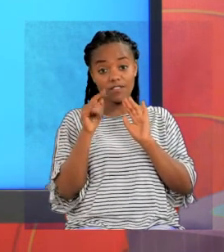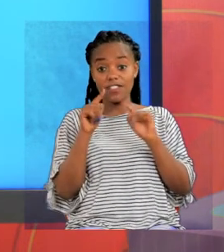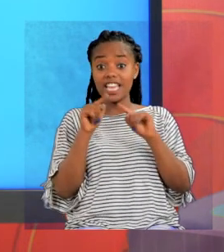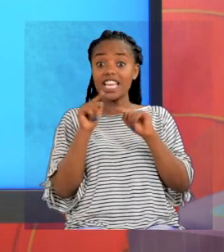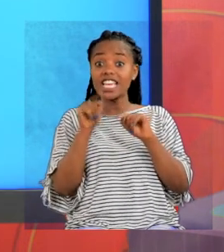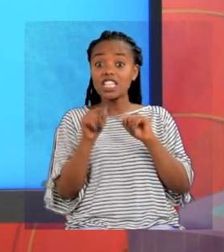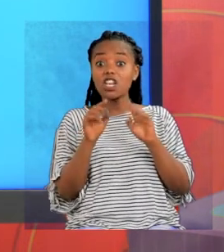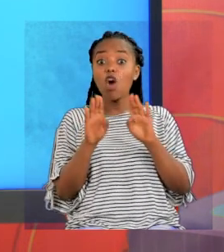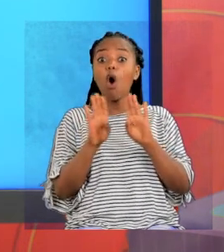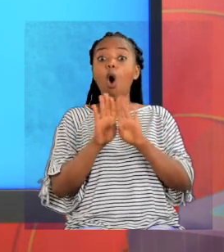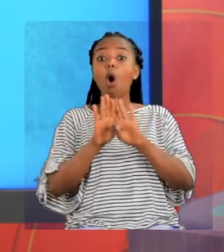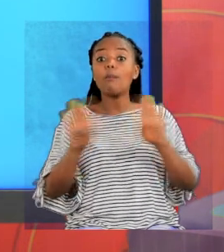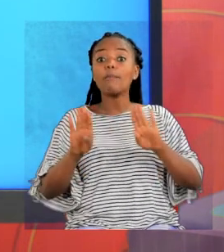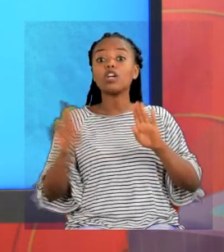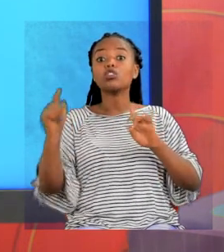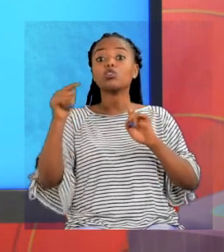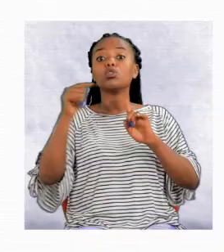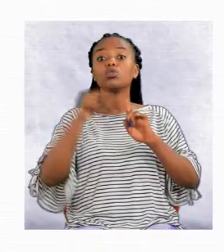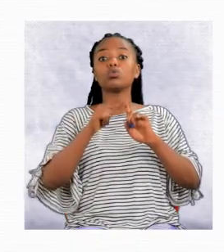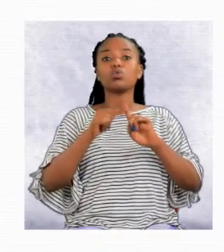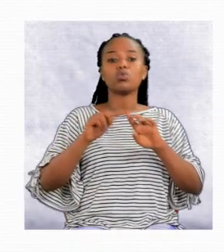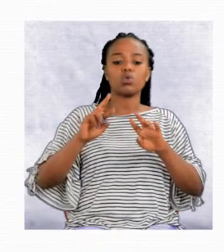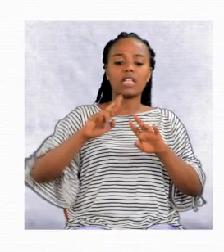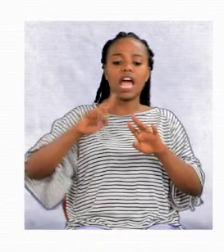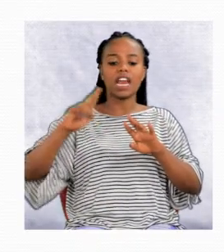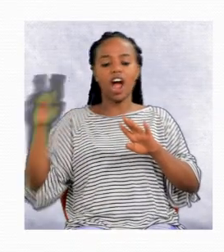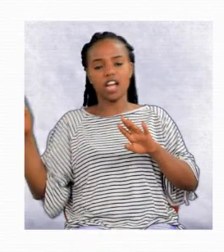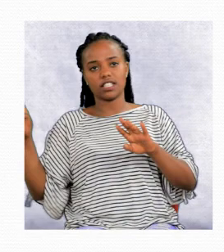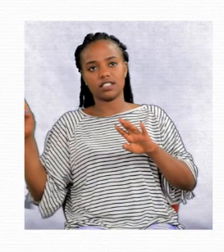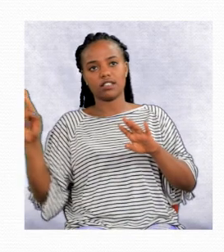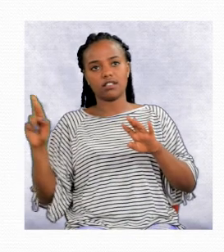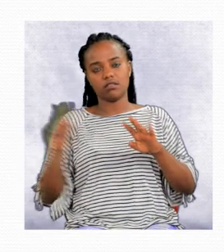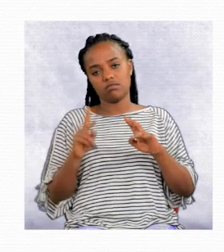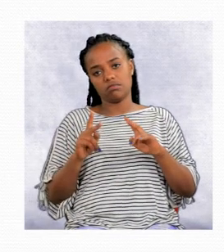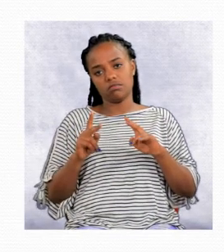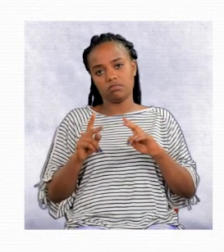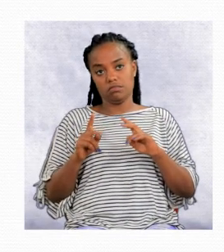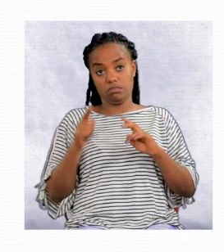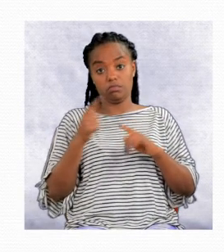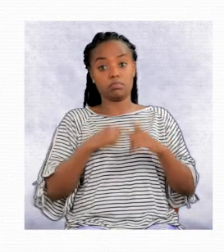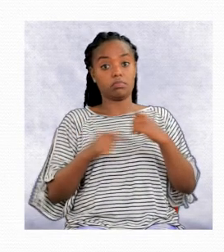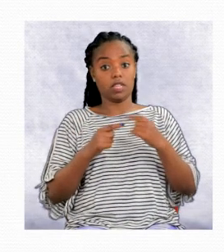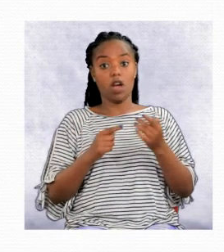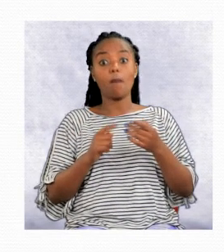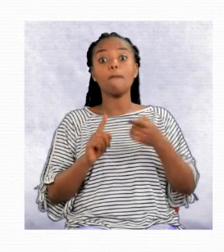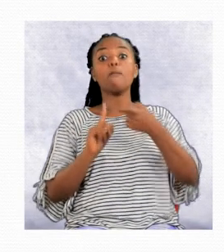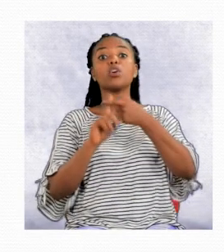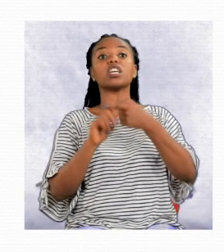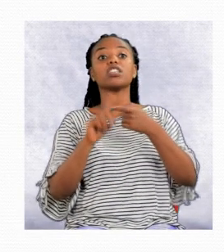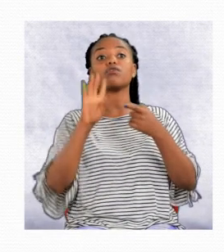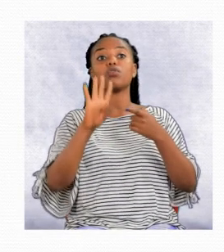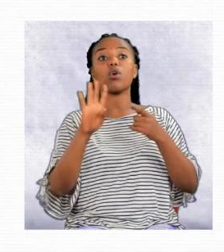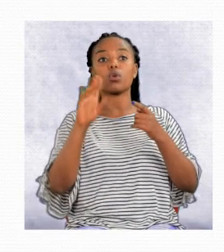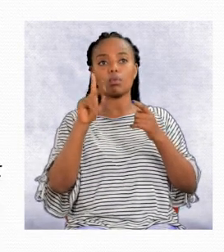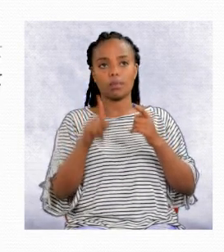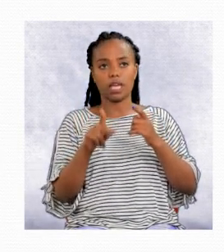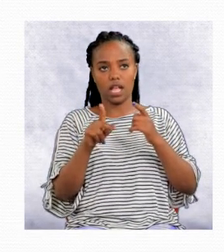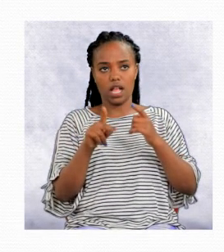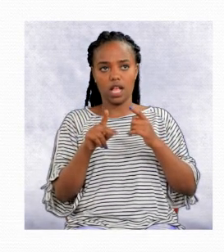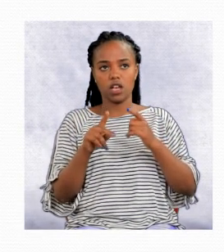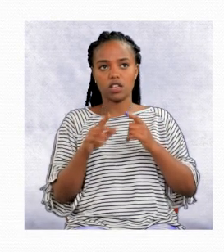opens to the right. If the parabola opens to the right, this becomes this positive 4p. If the